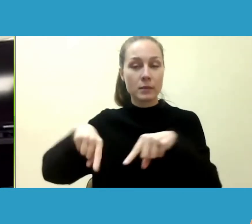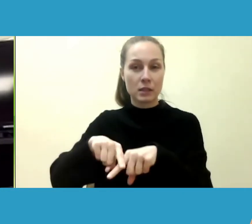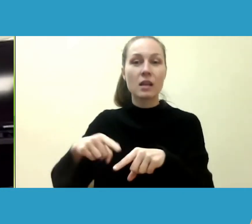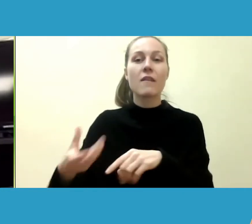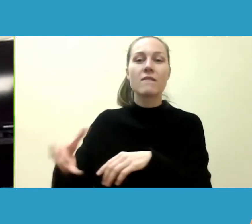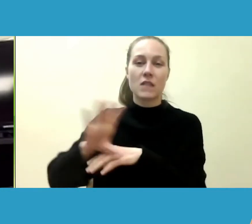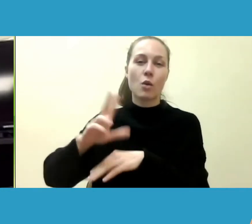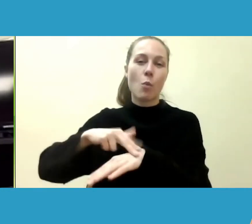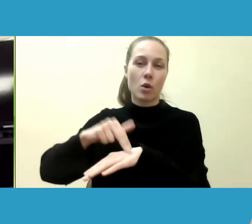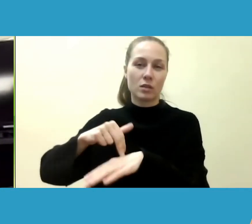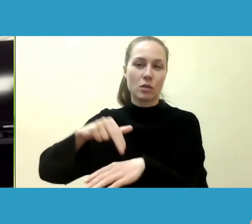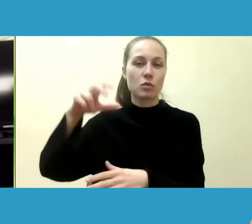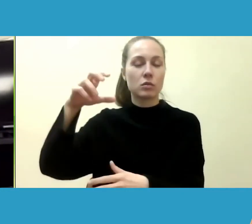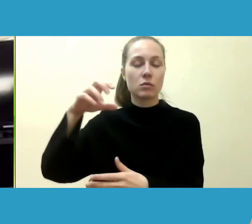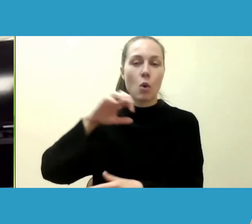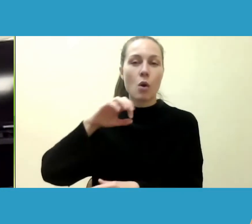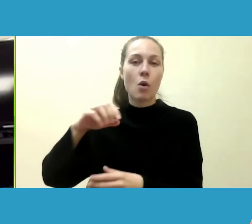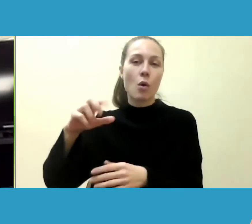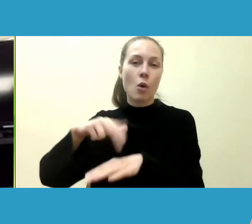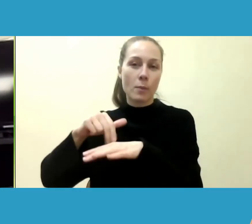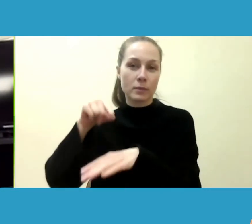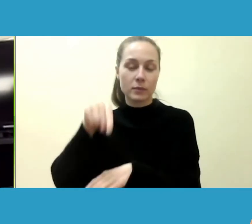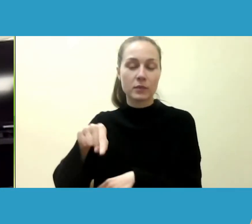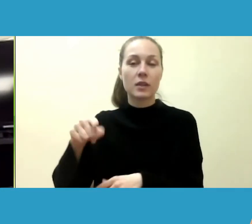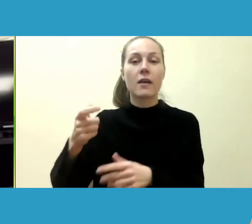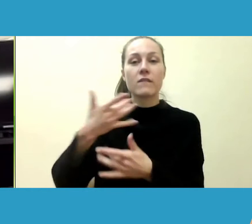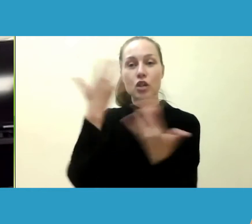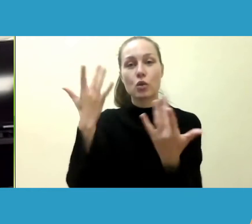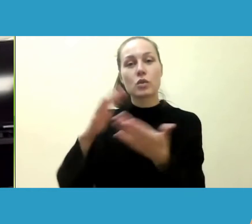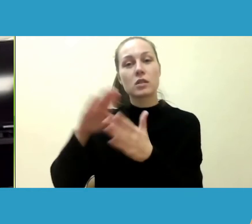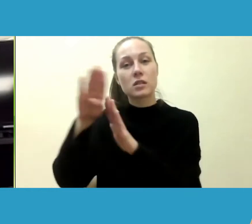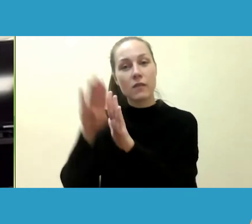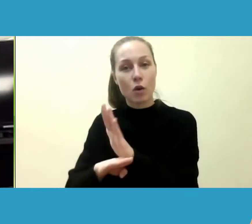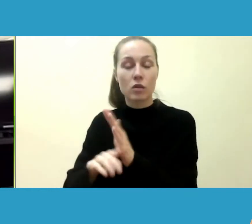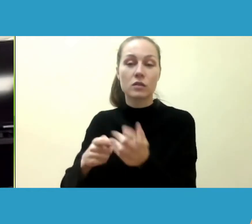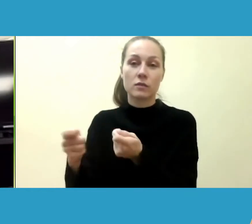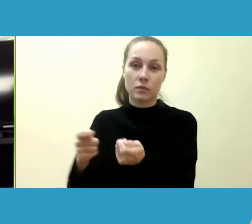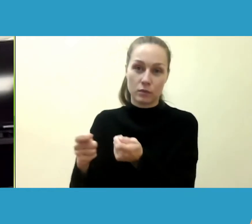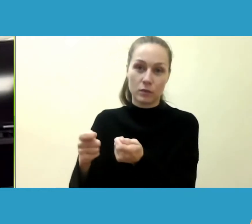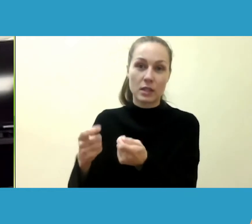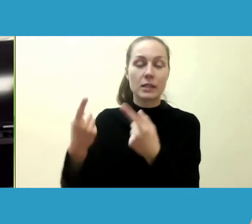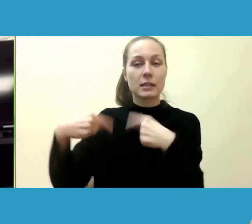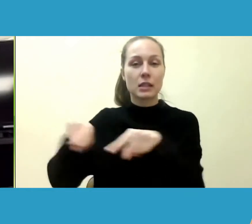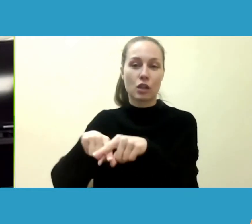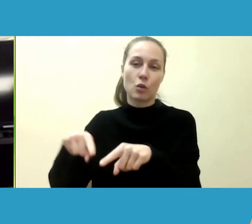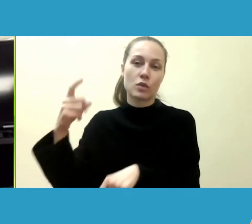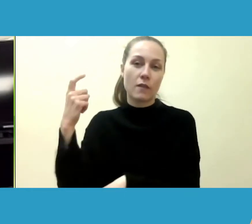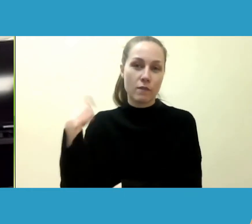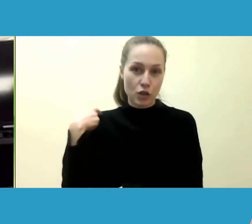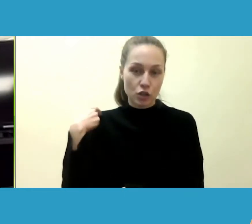Greblikaitė, who is the head of the Community Officers Activity Division of Kaunas County Police